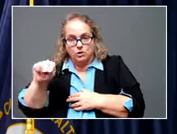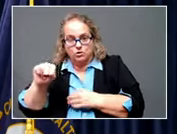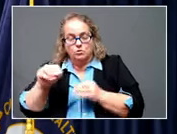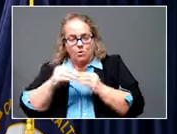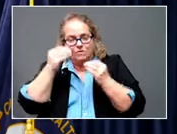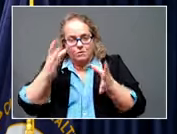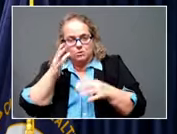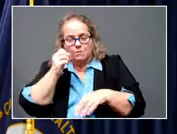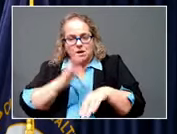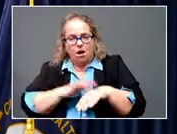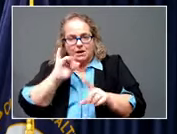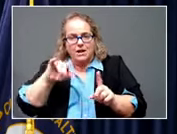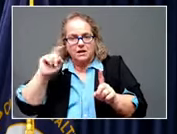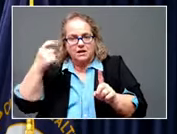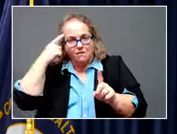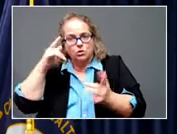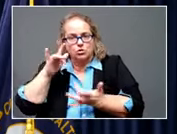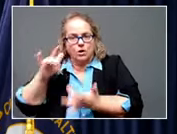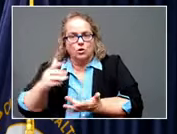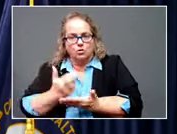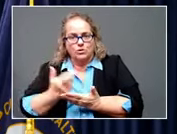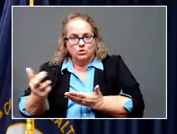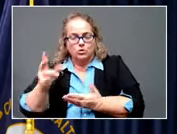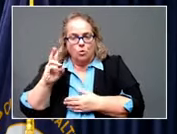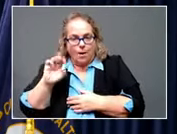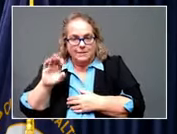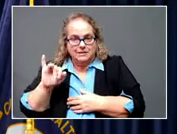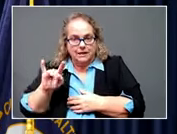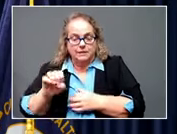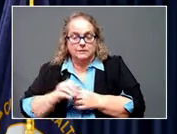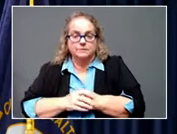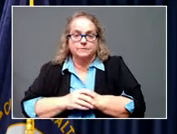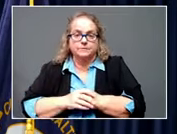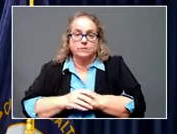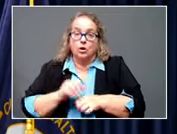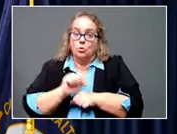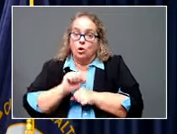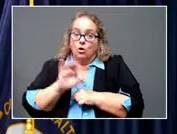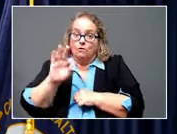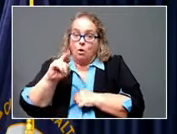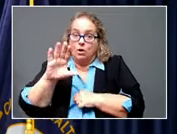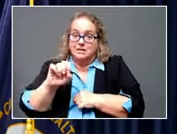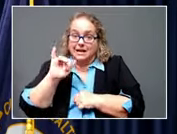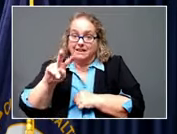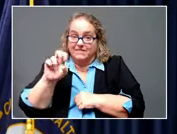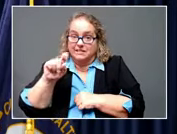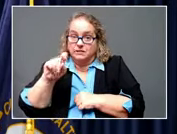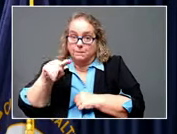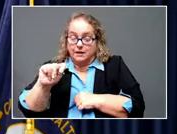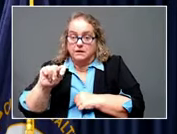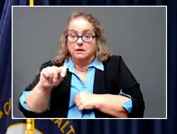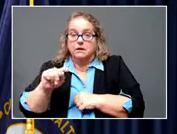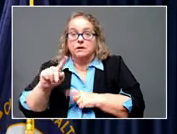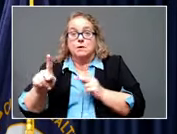Governor Tornado Resources website. All right, workforce investment. Residents who temporarily or permanently have